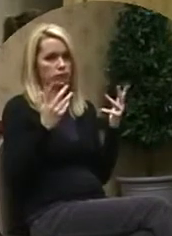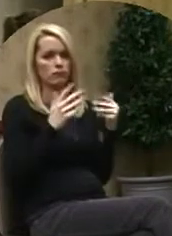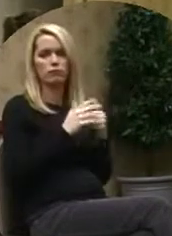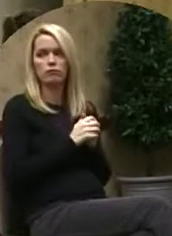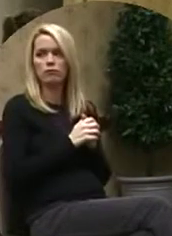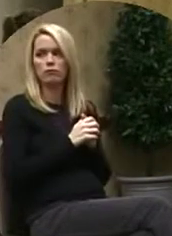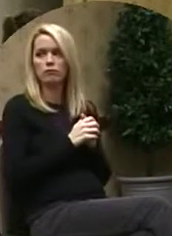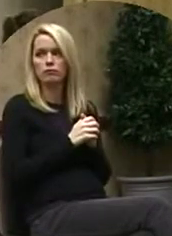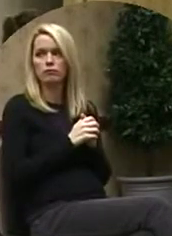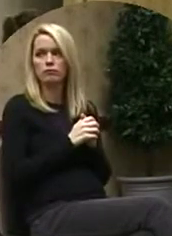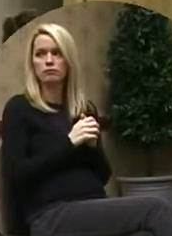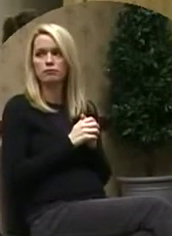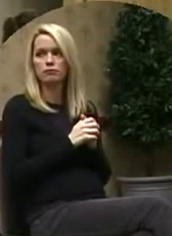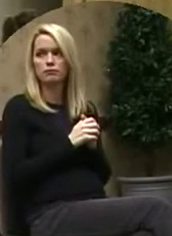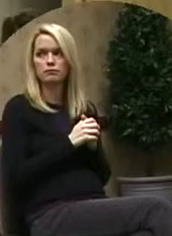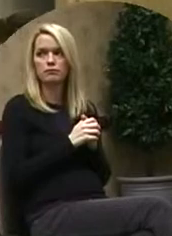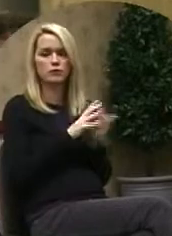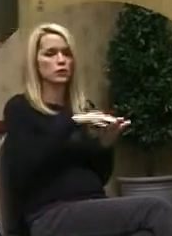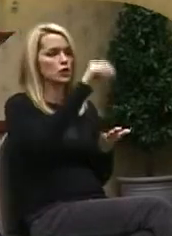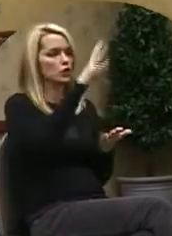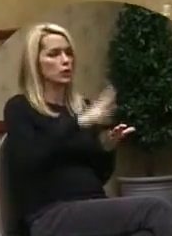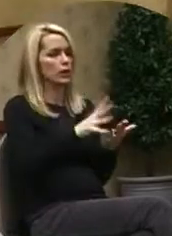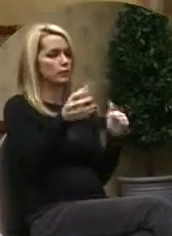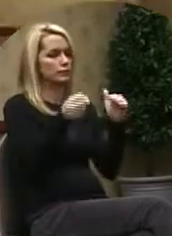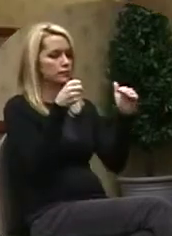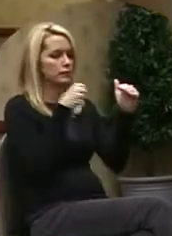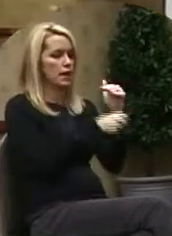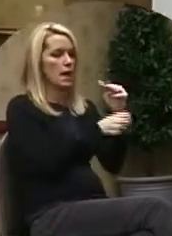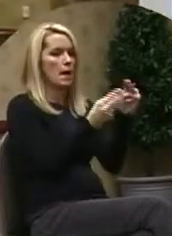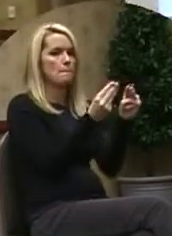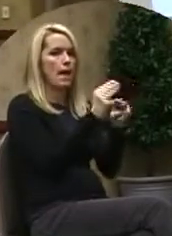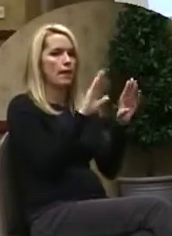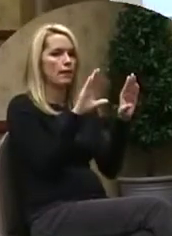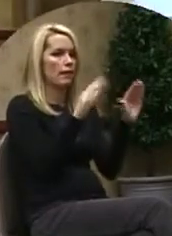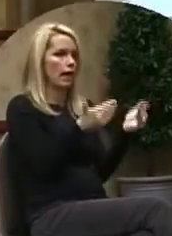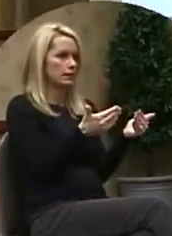Now let's take that student and take them into math class.